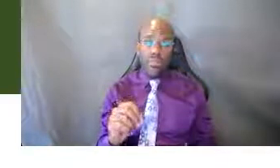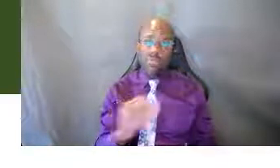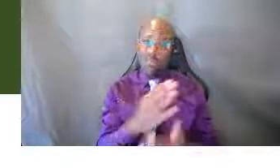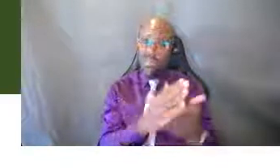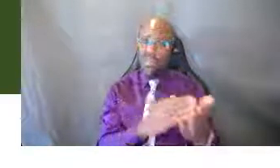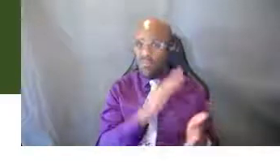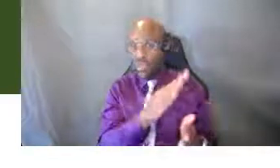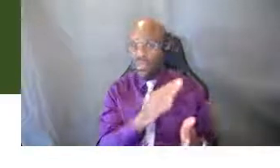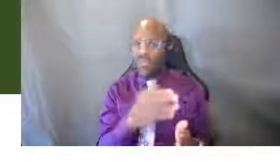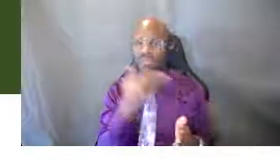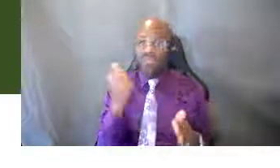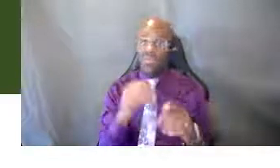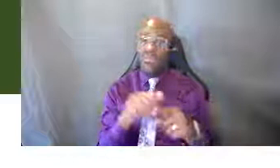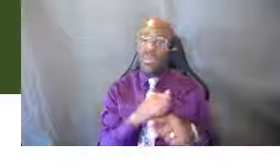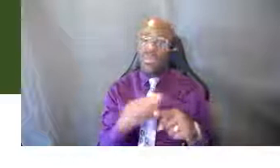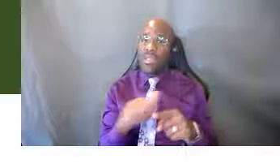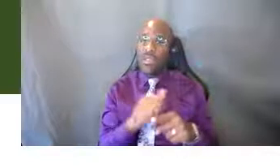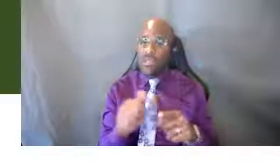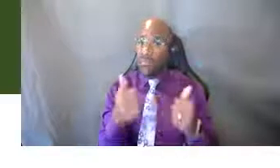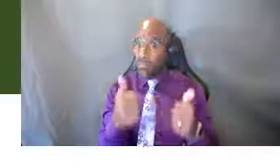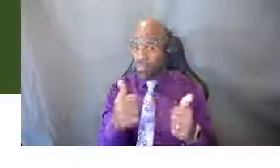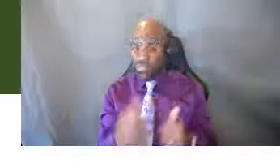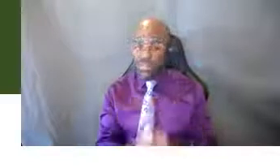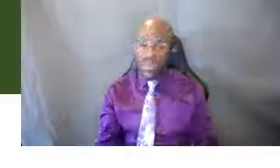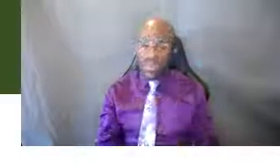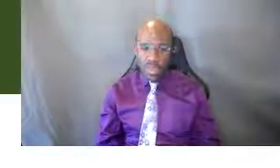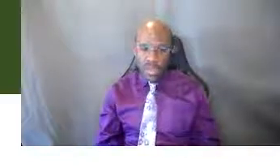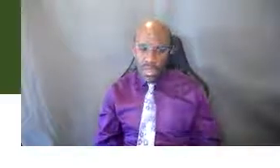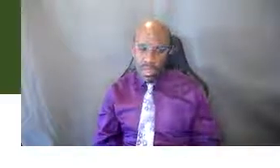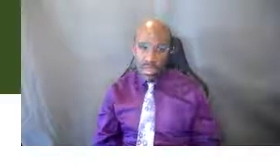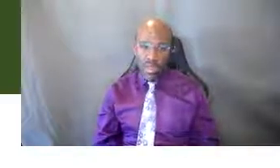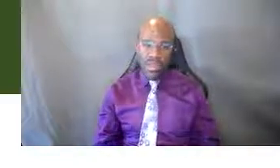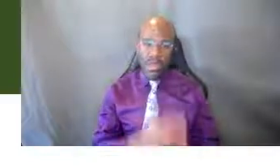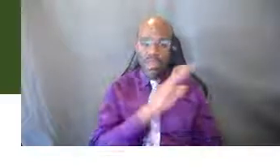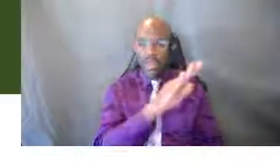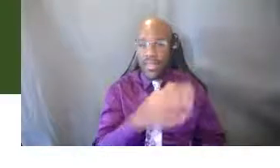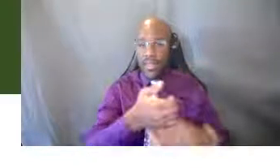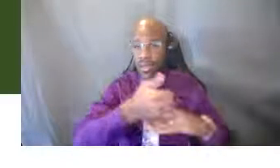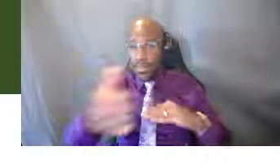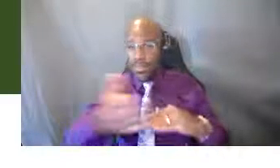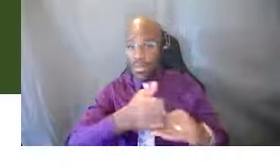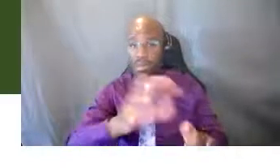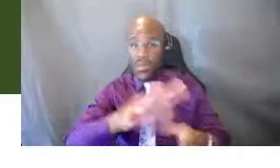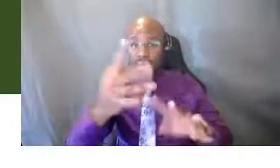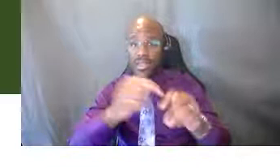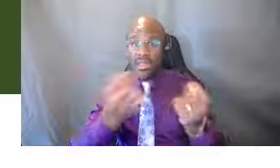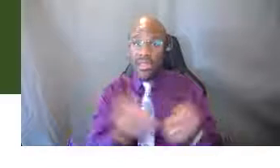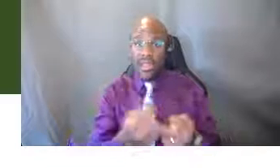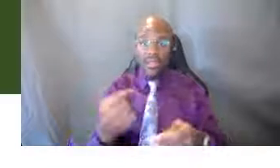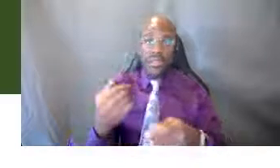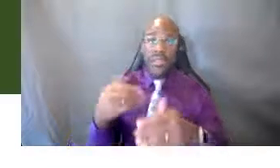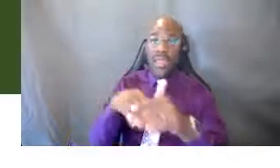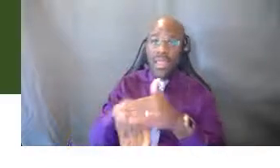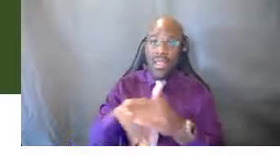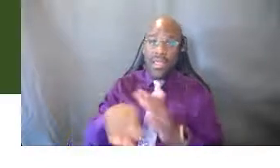doing right. So mobile crisis teams in Oregon have access to police dispatch, allowing them